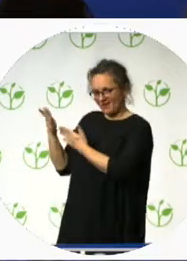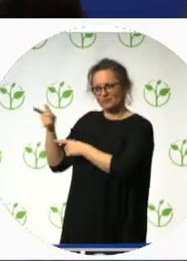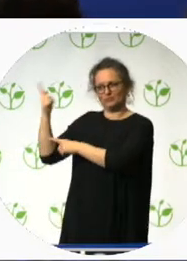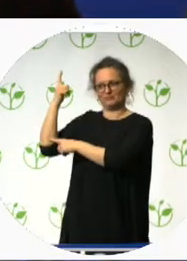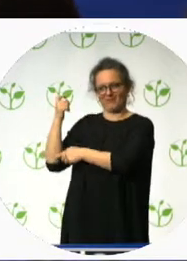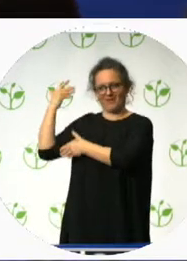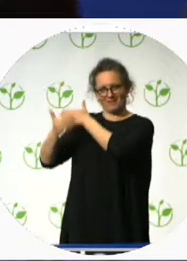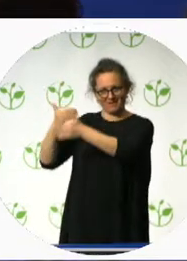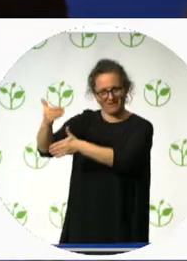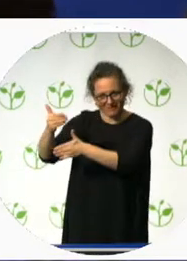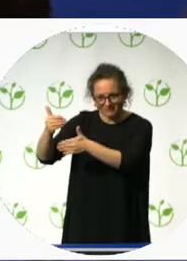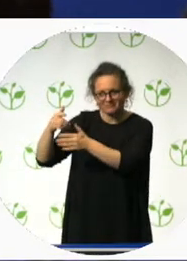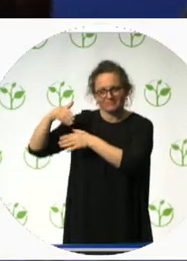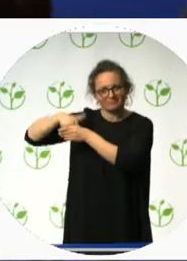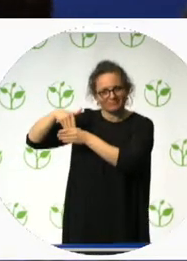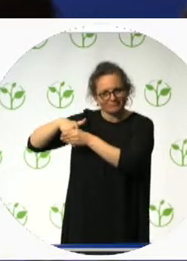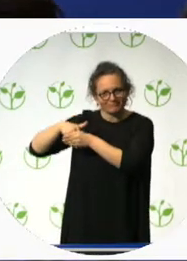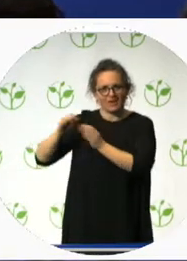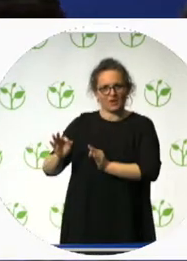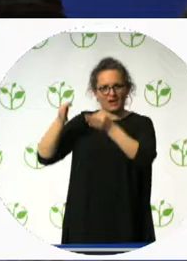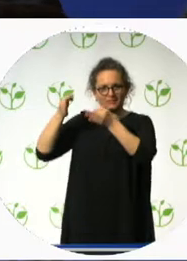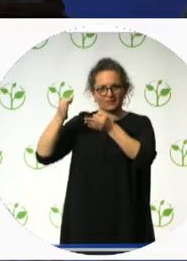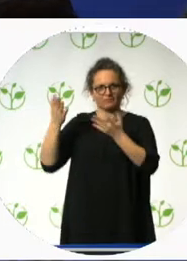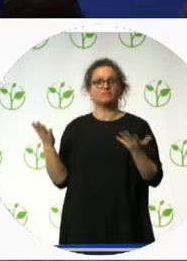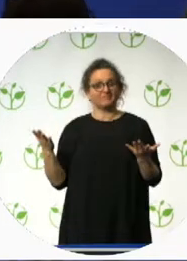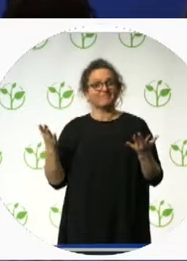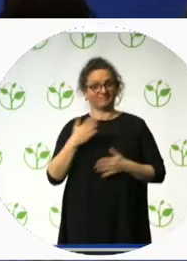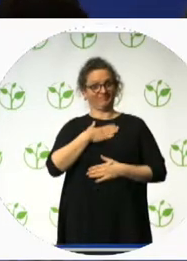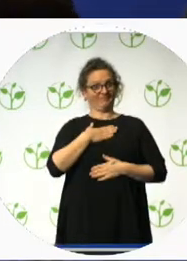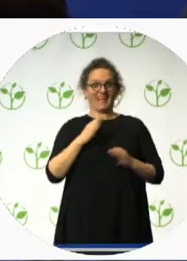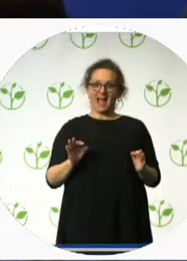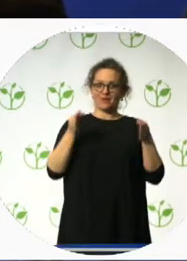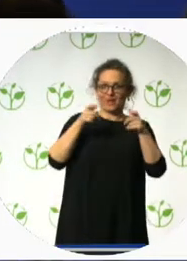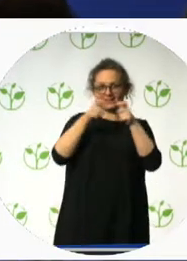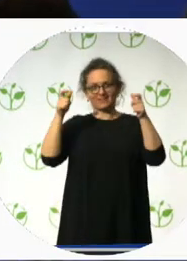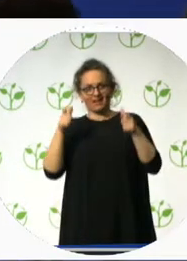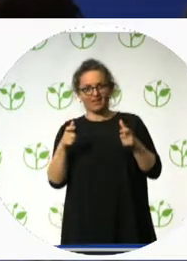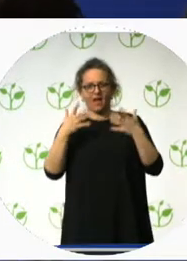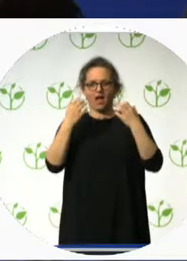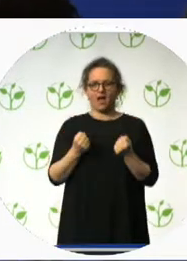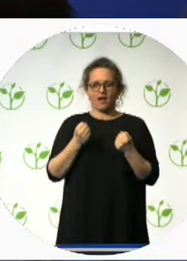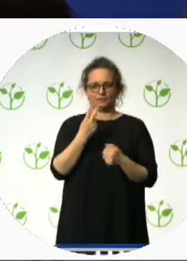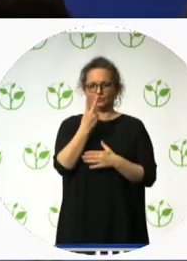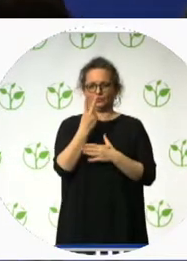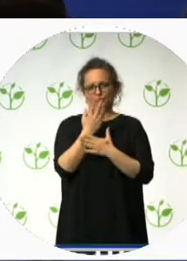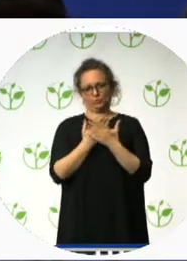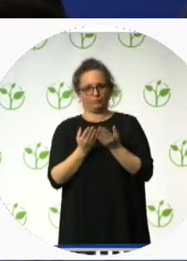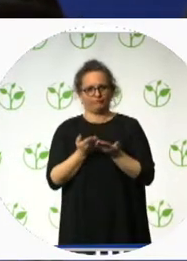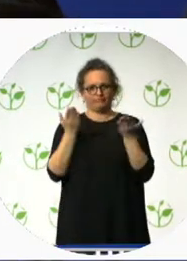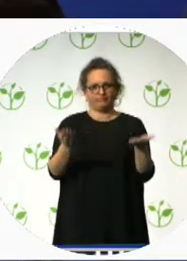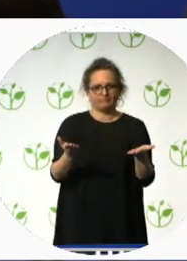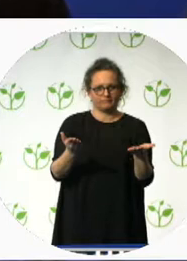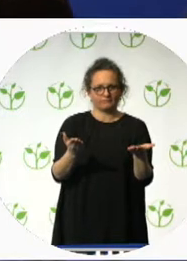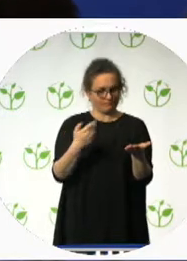it twice. We will do it bilingual. So I will speak in English, and my colleague, my lovely, best colleague,